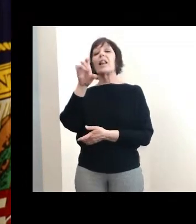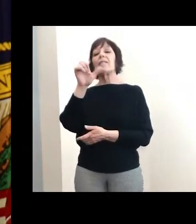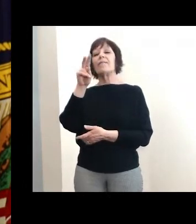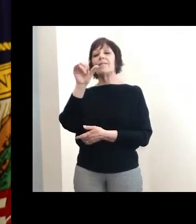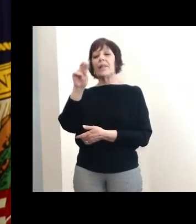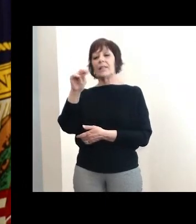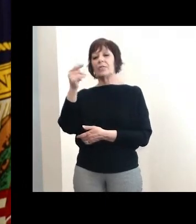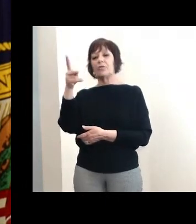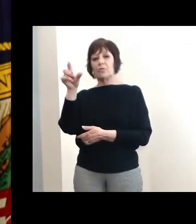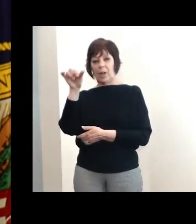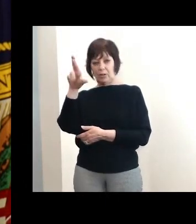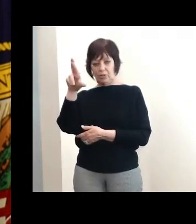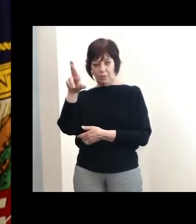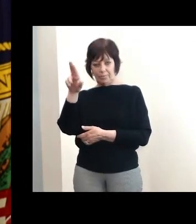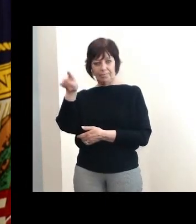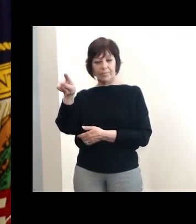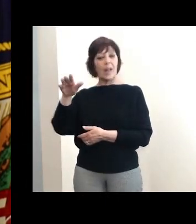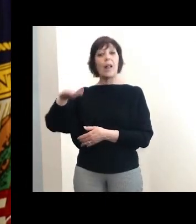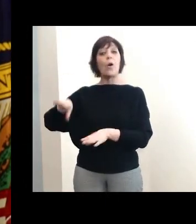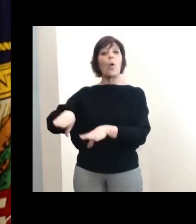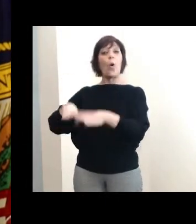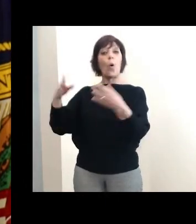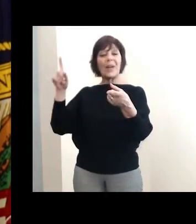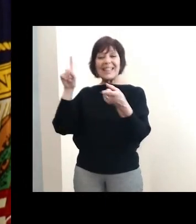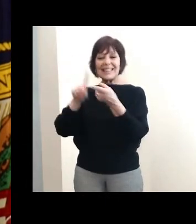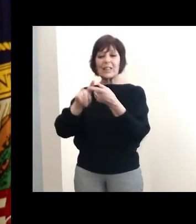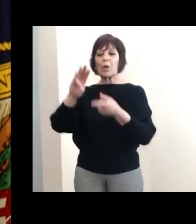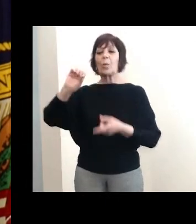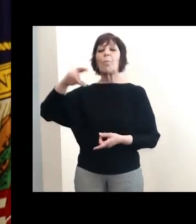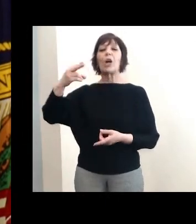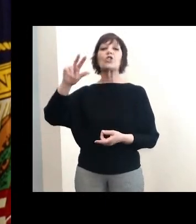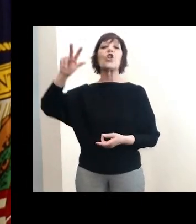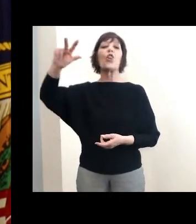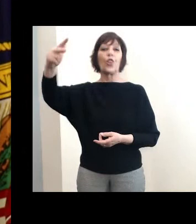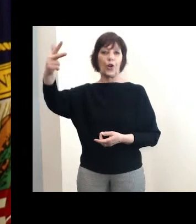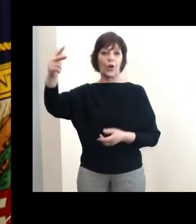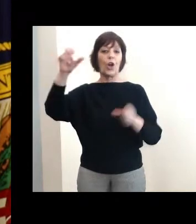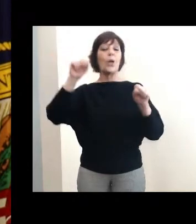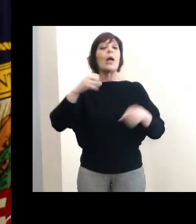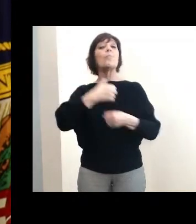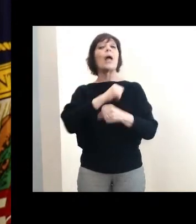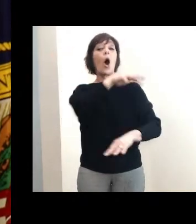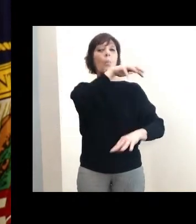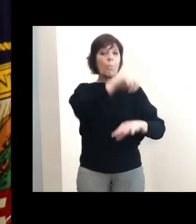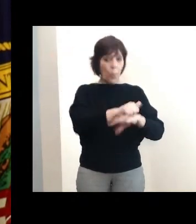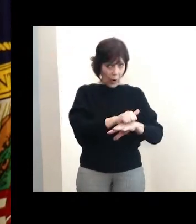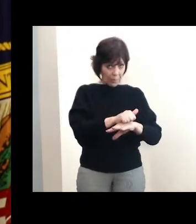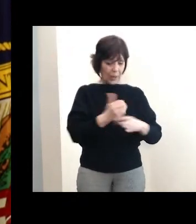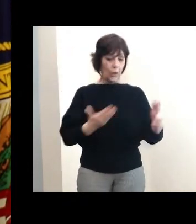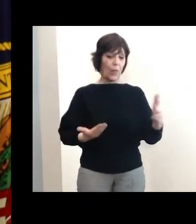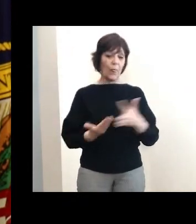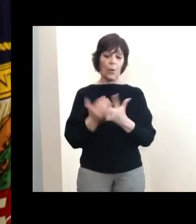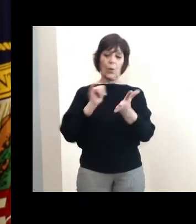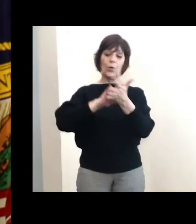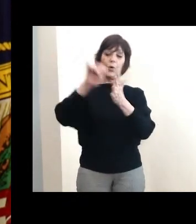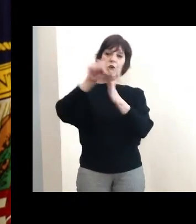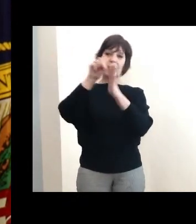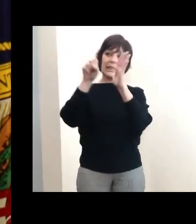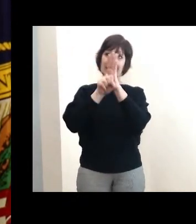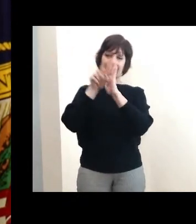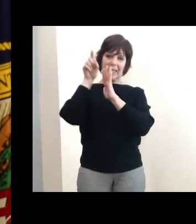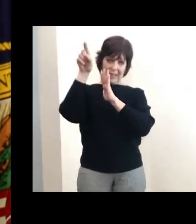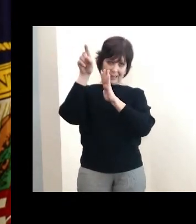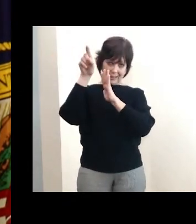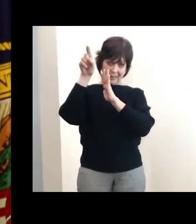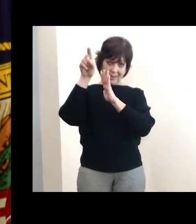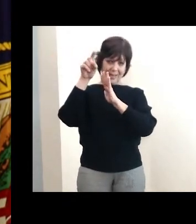is not opening until March 3rd, but you can make an appointment through the New York State site starting tomorrow at 8